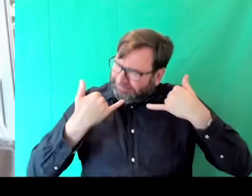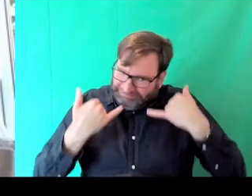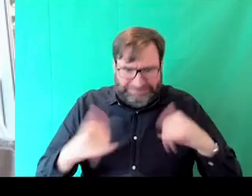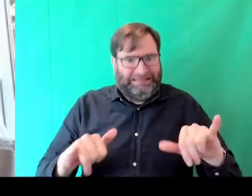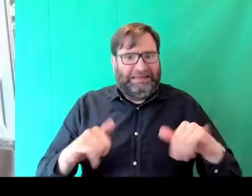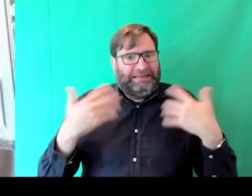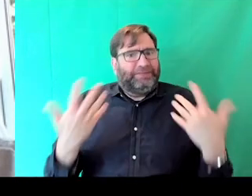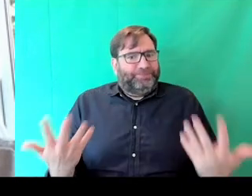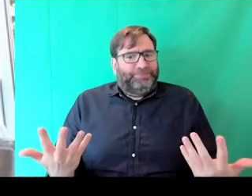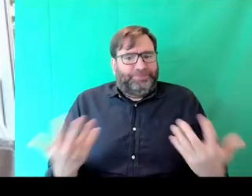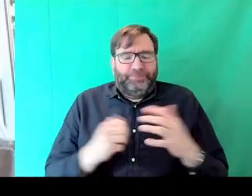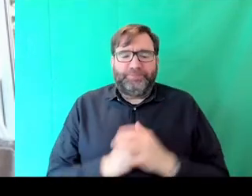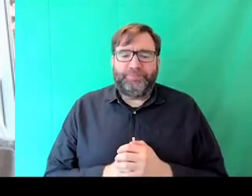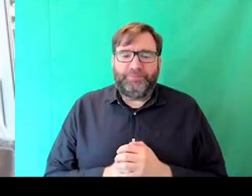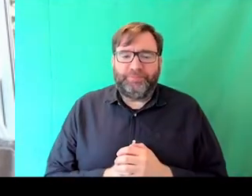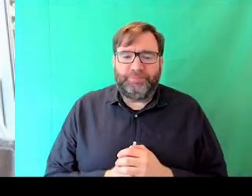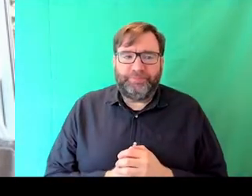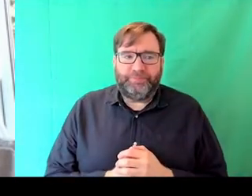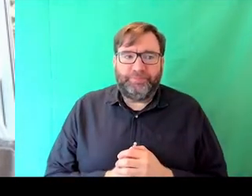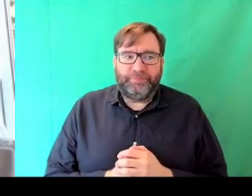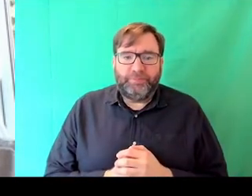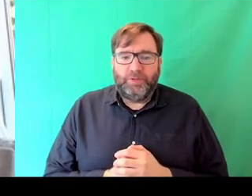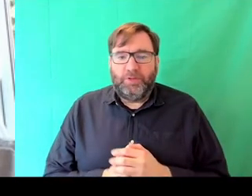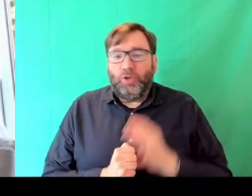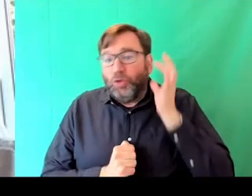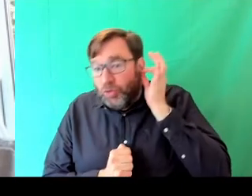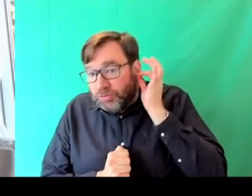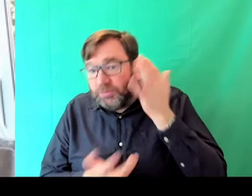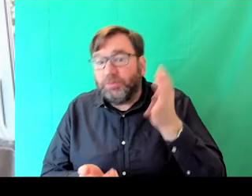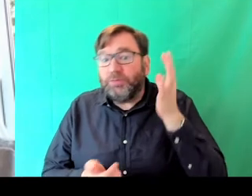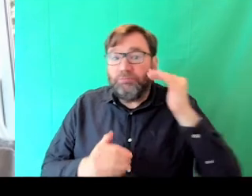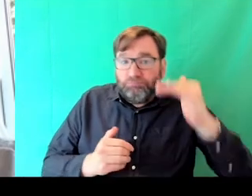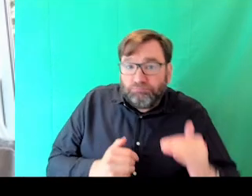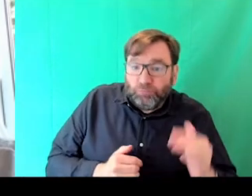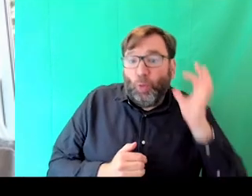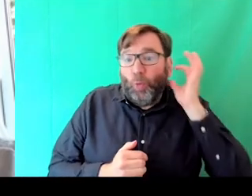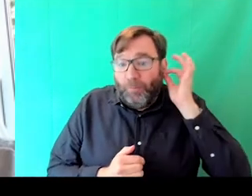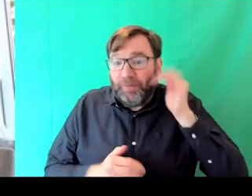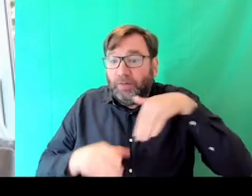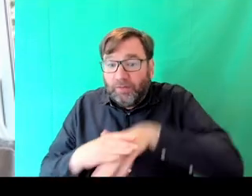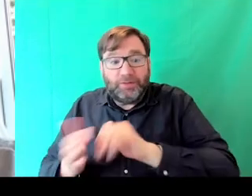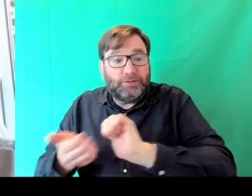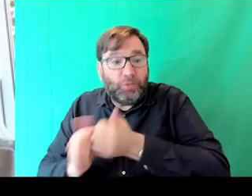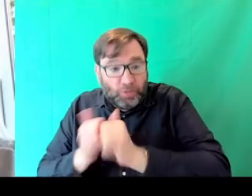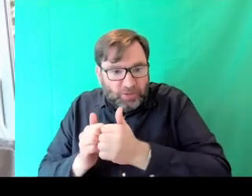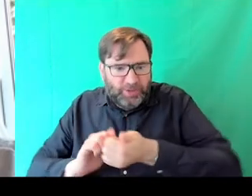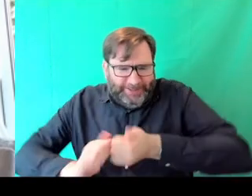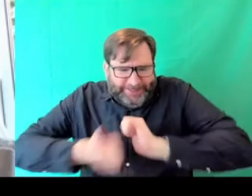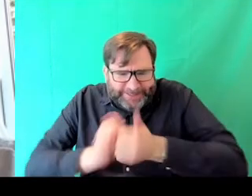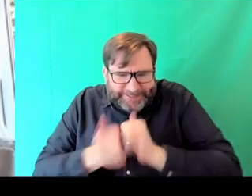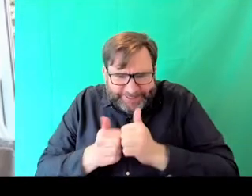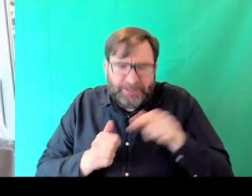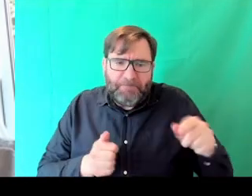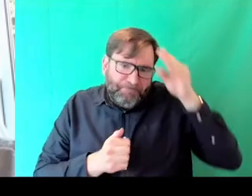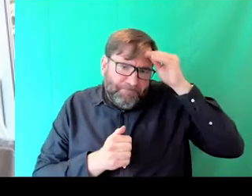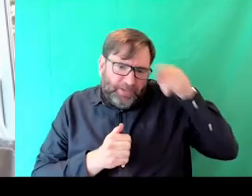with Tucker just the same as male and female. We both got our asses kicked every day up and down the pool. And so,